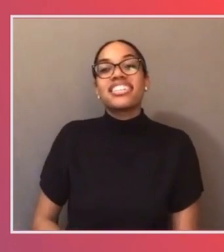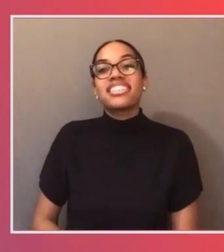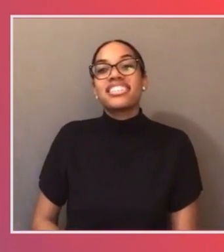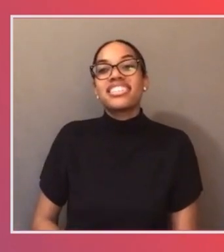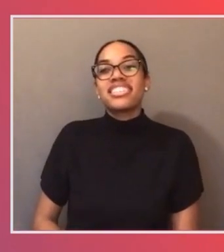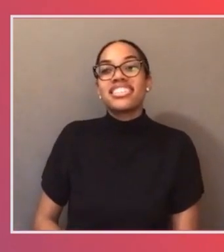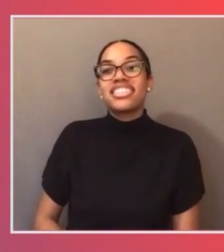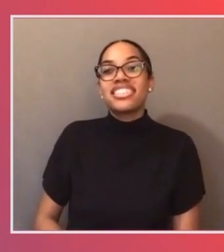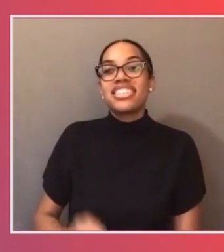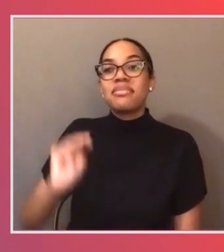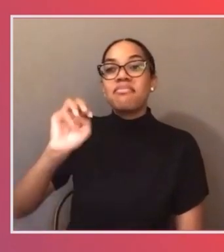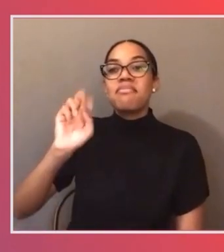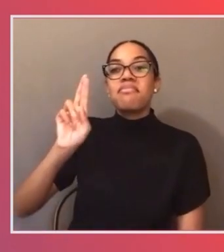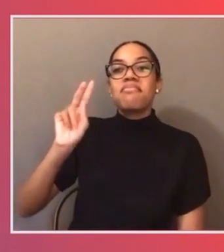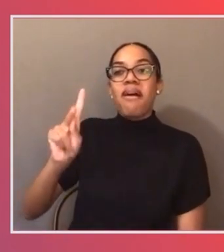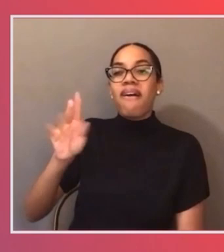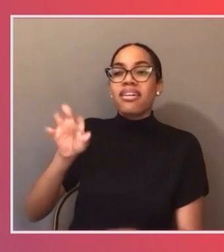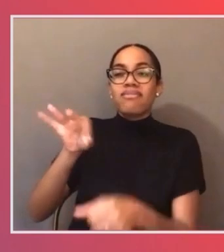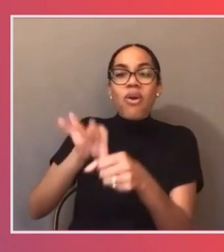That's